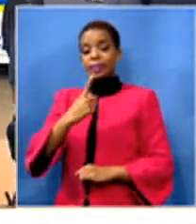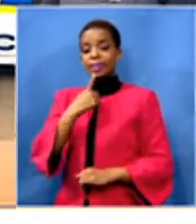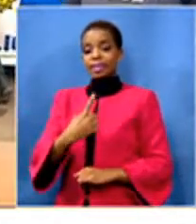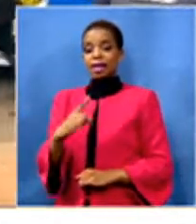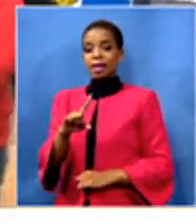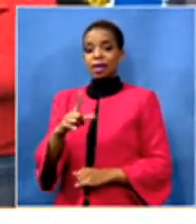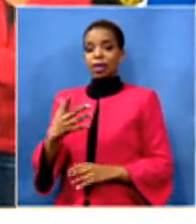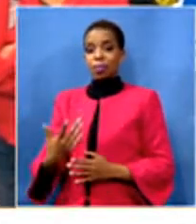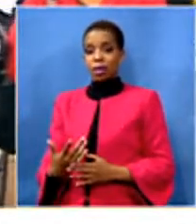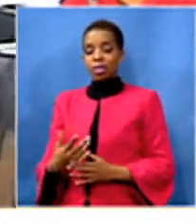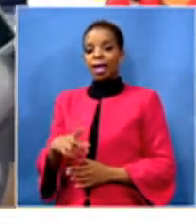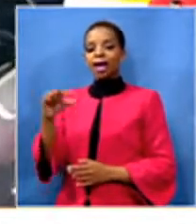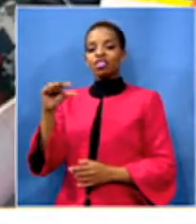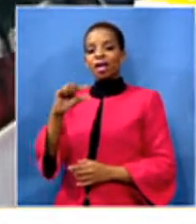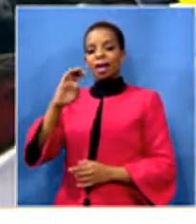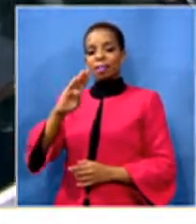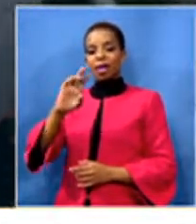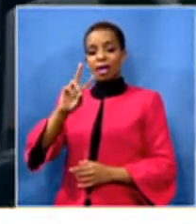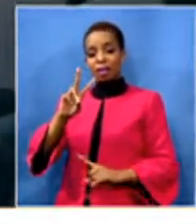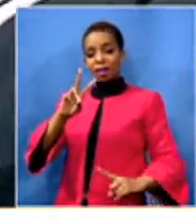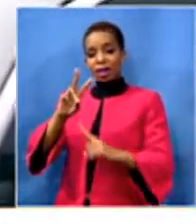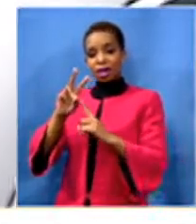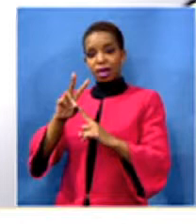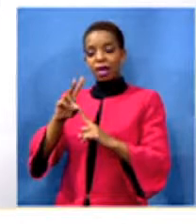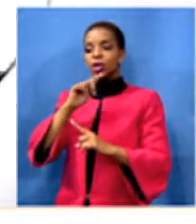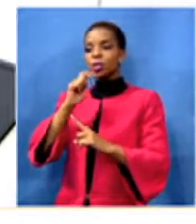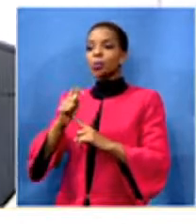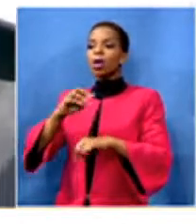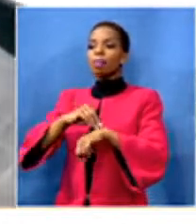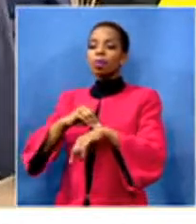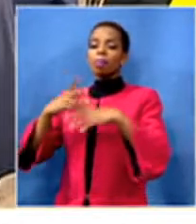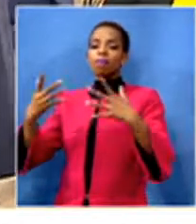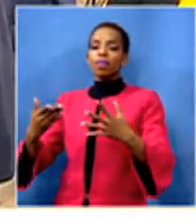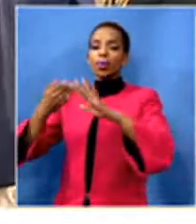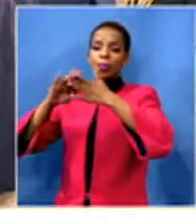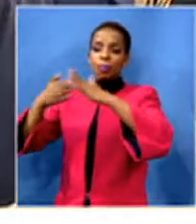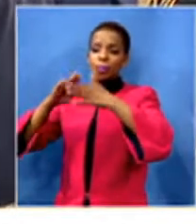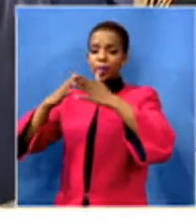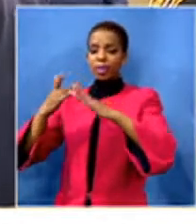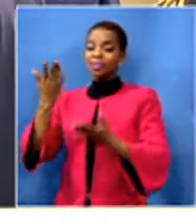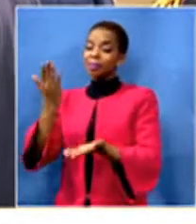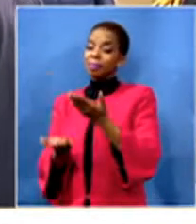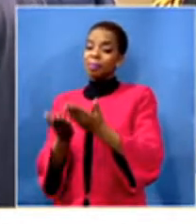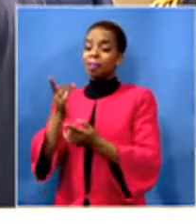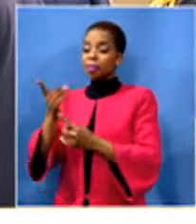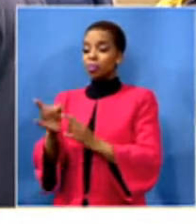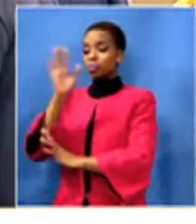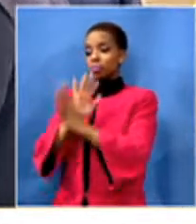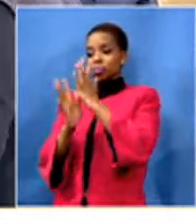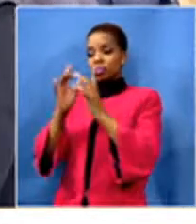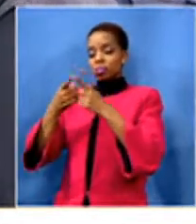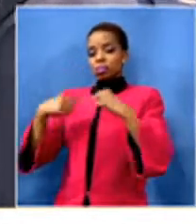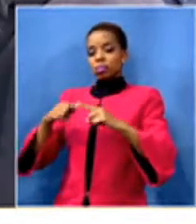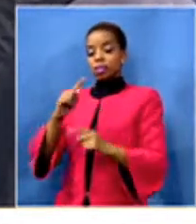gender-based violence is a societal problem. Perhaps you can help us a little bit more in terms of the role that the